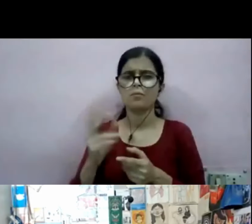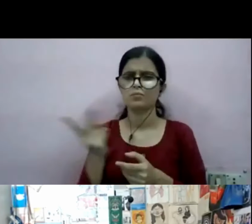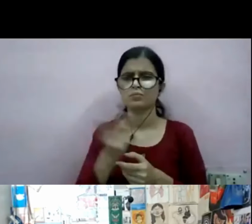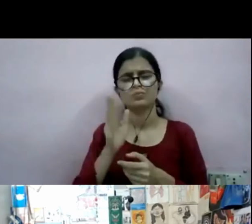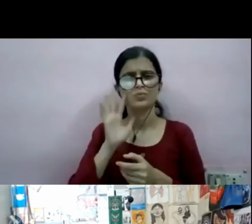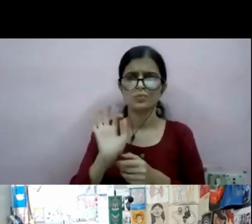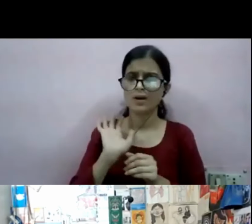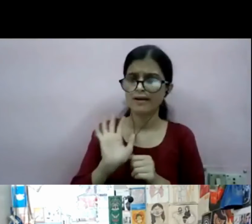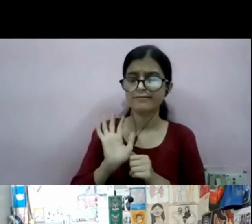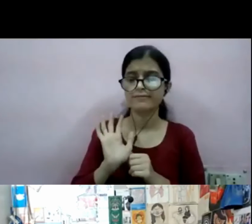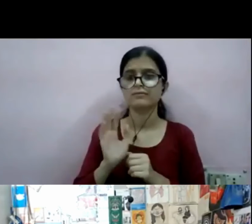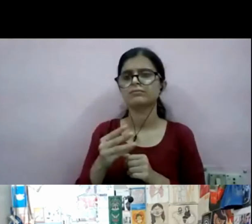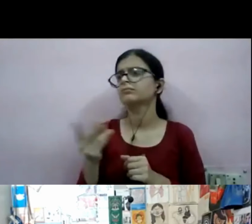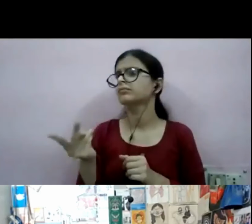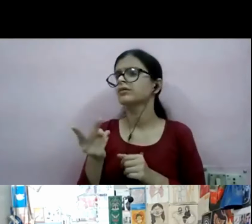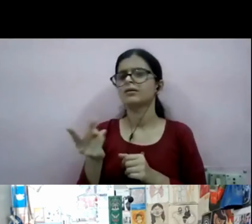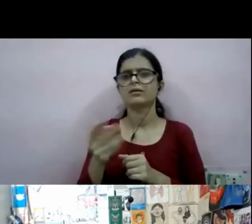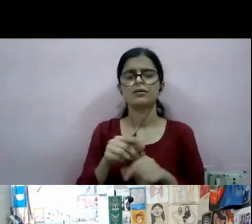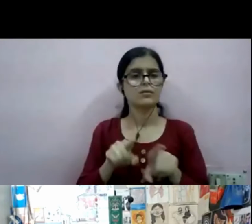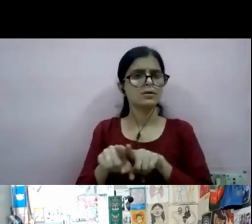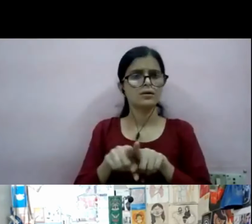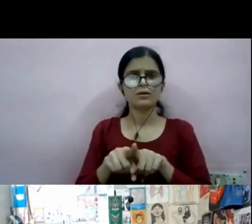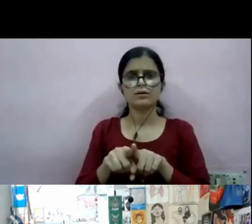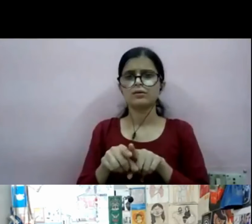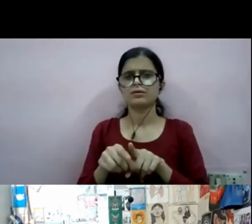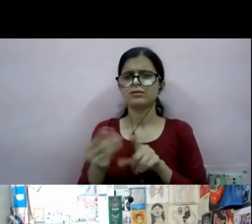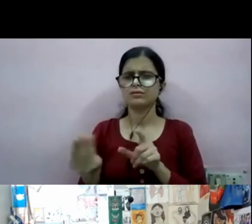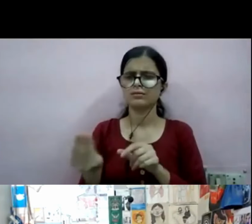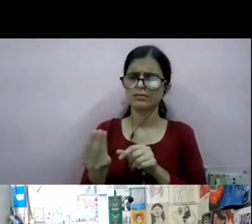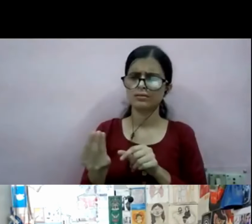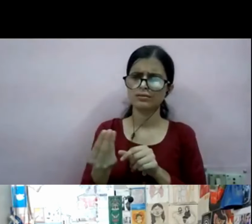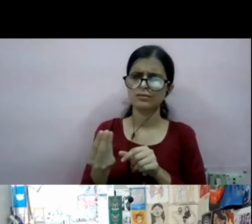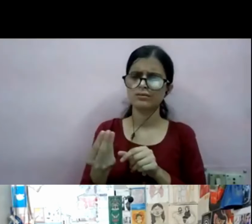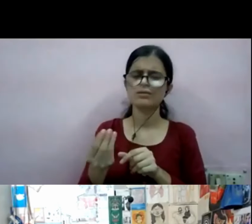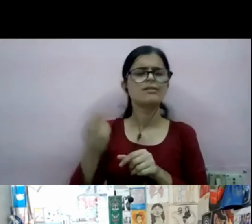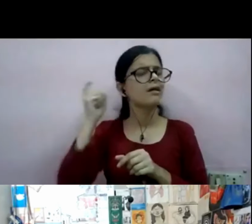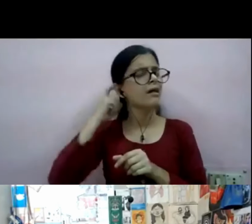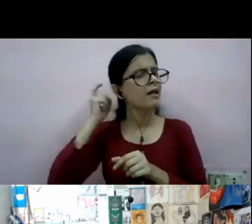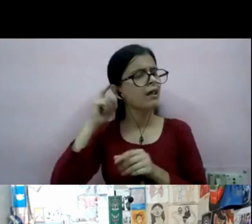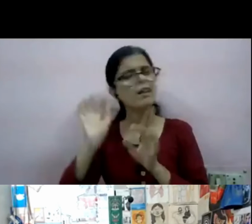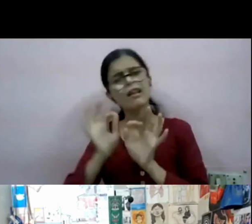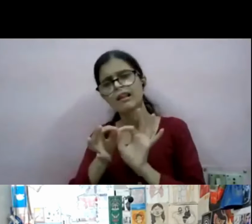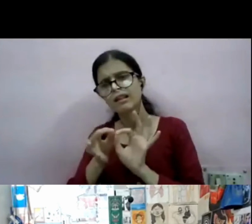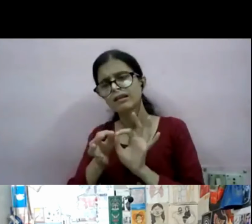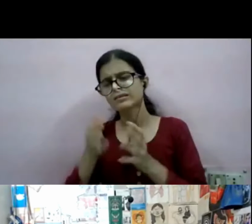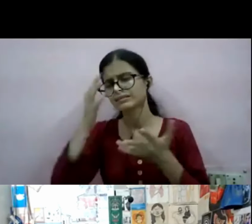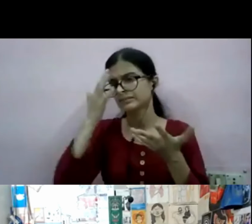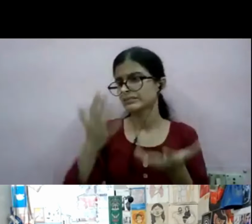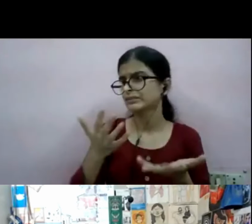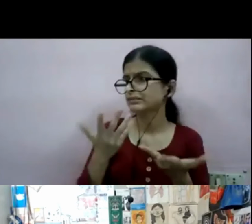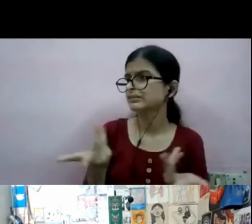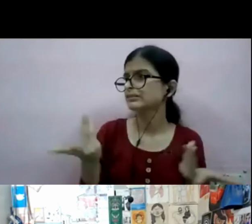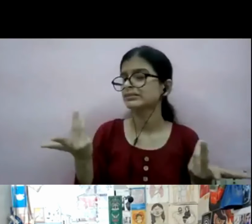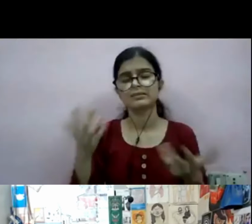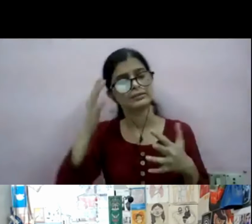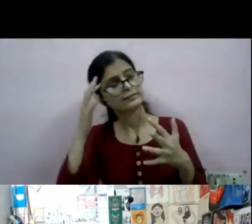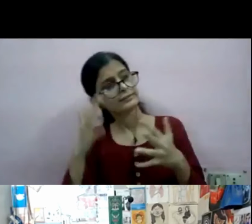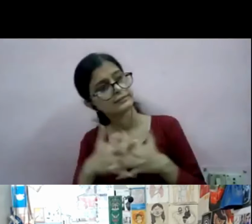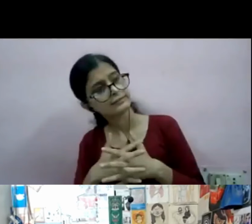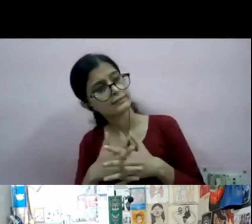our, remember to see some of these stereotypes: passive, weak, burdensome, hypersensitive,